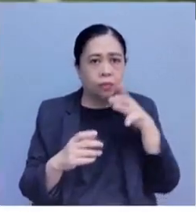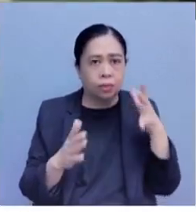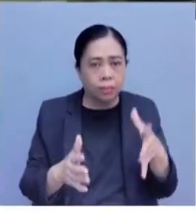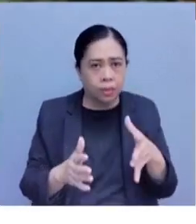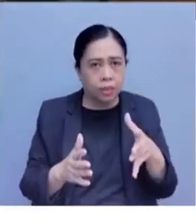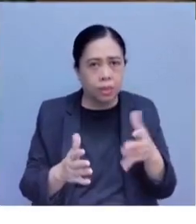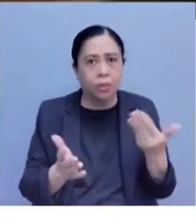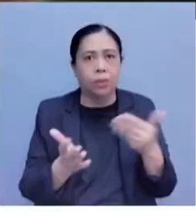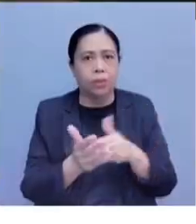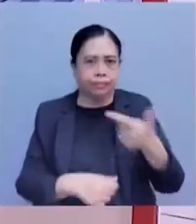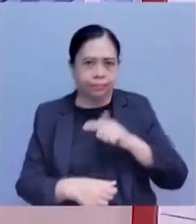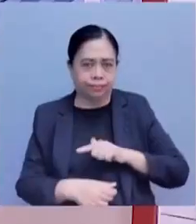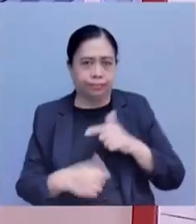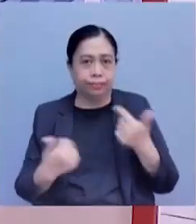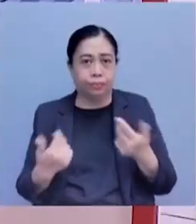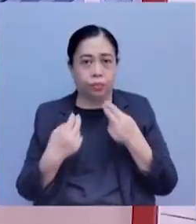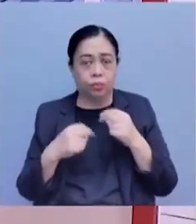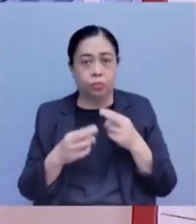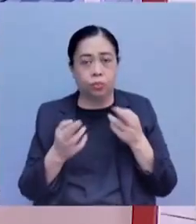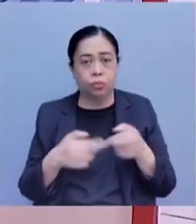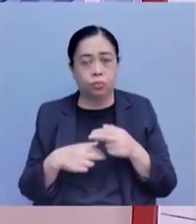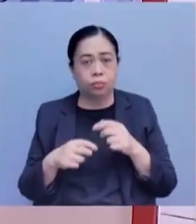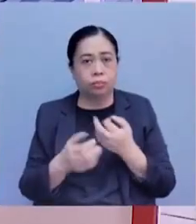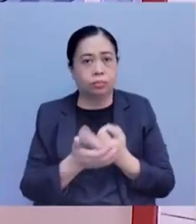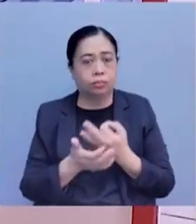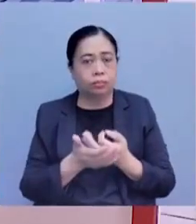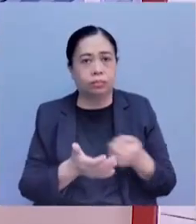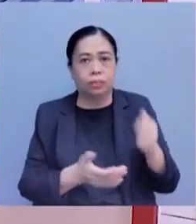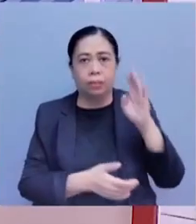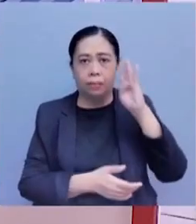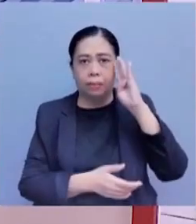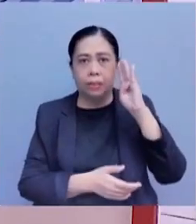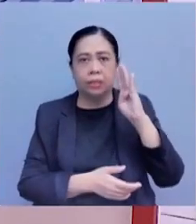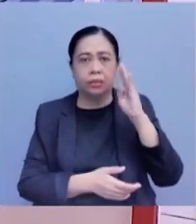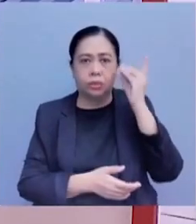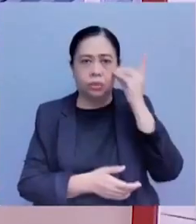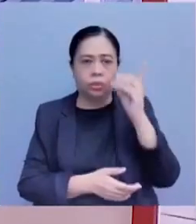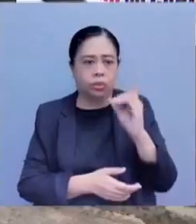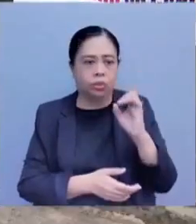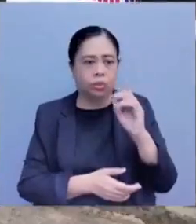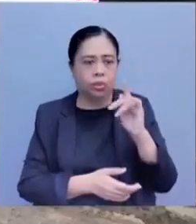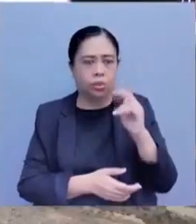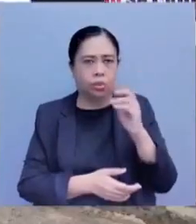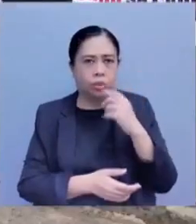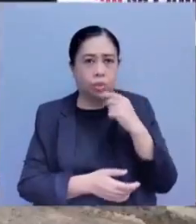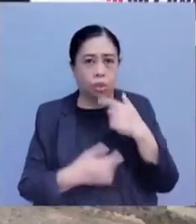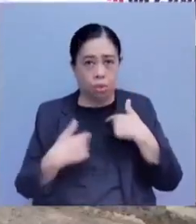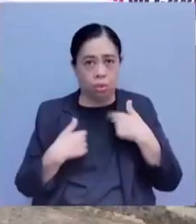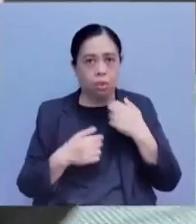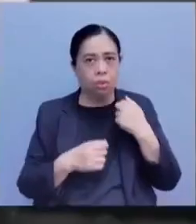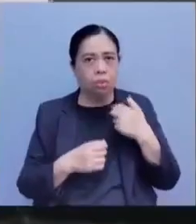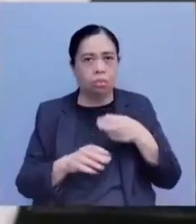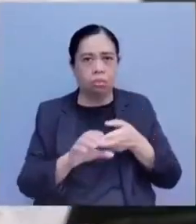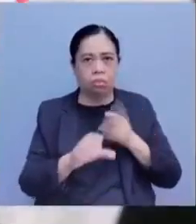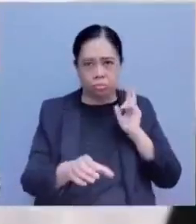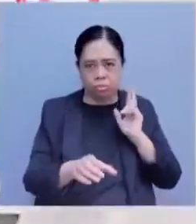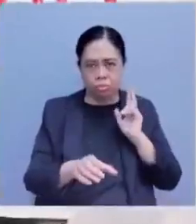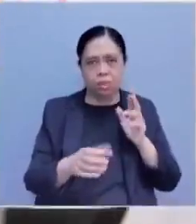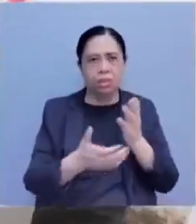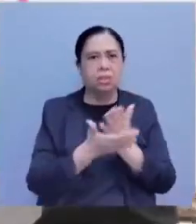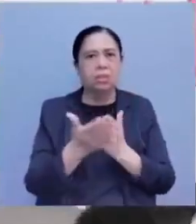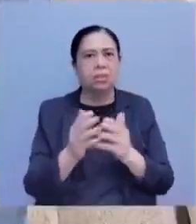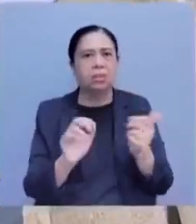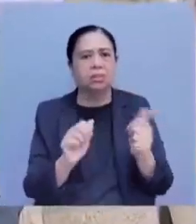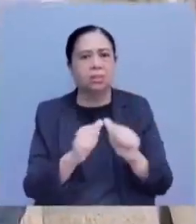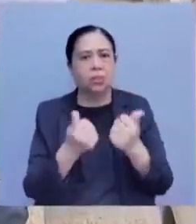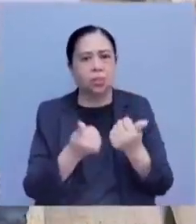ulit. Finance Secretary Ben Diocnoa hits back at calls urging him to step down. See, several agricultural